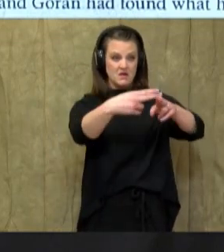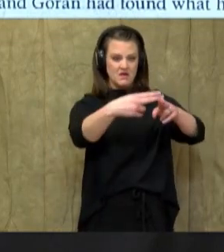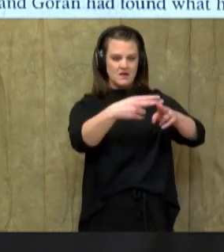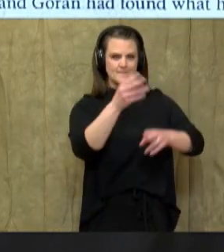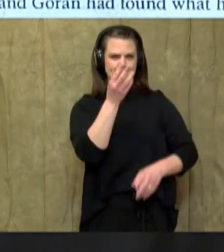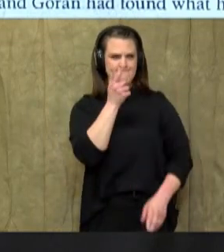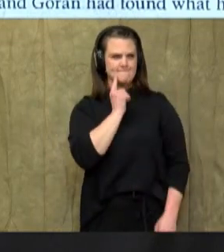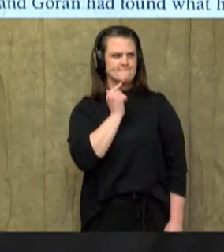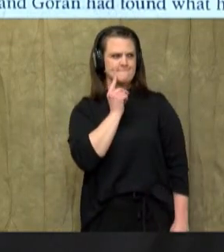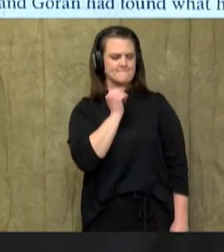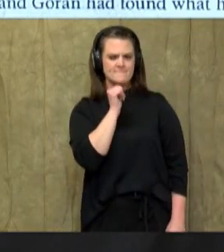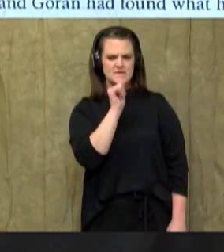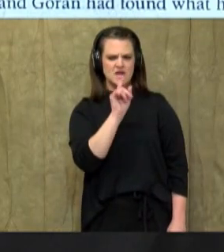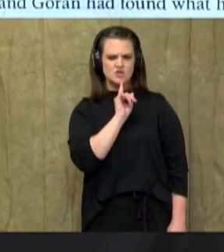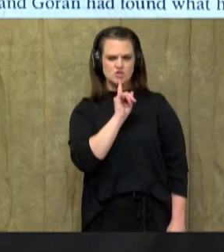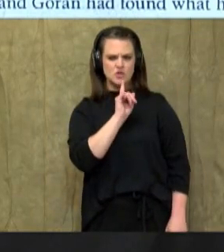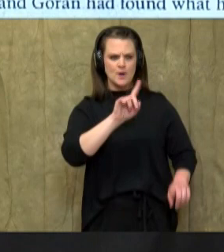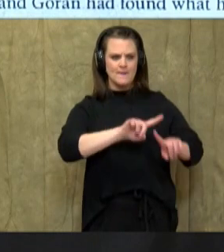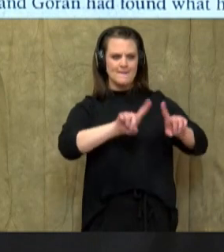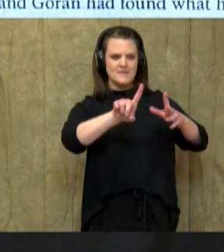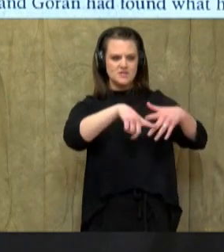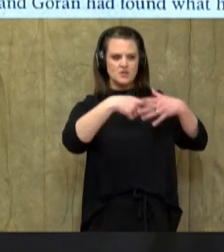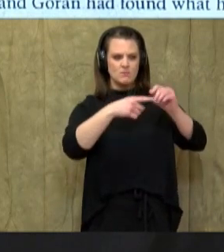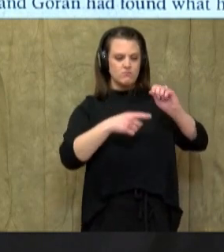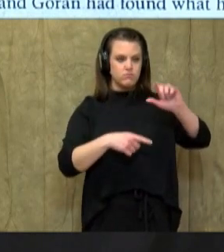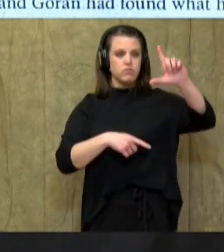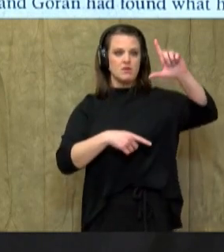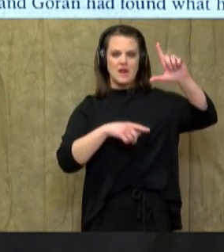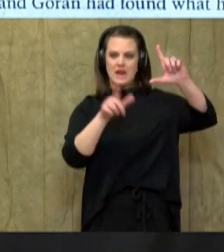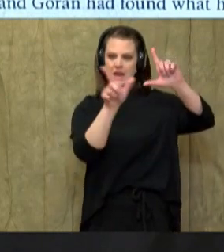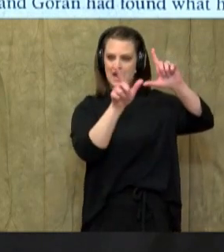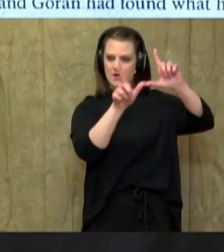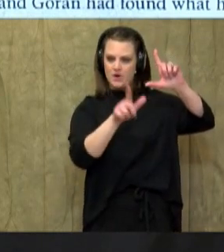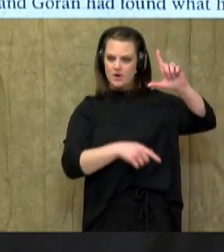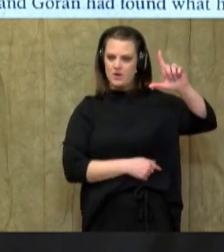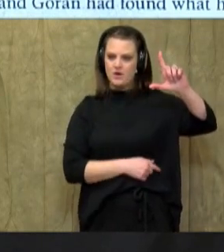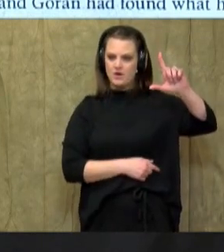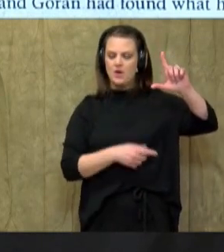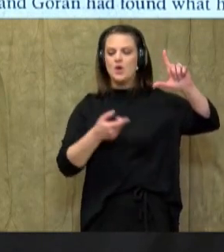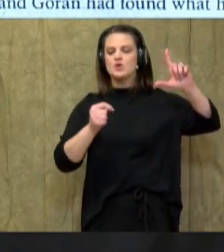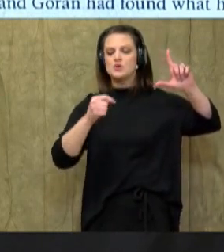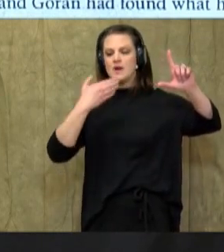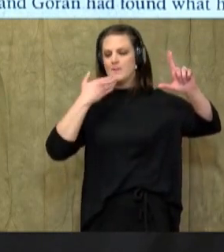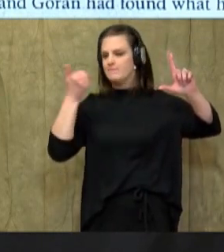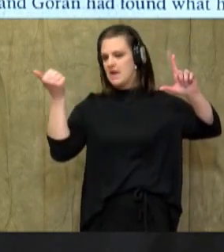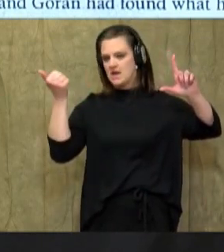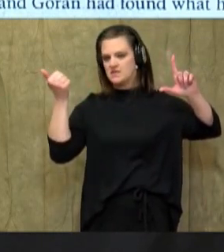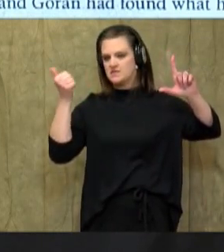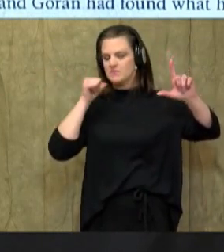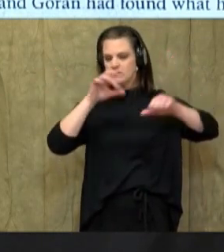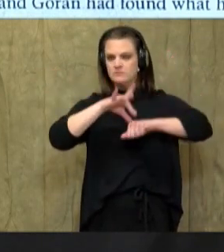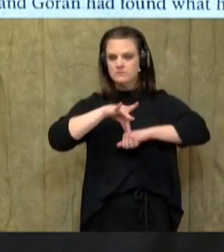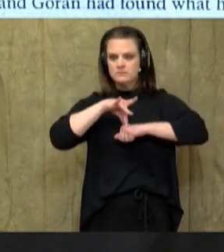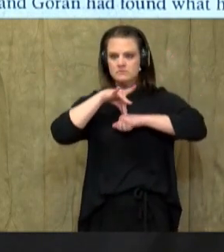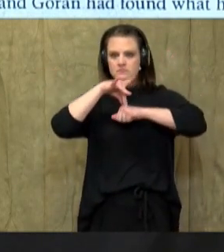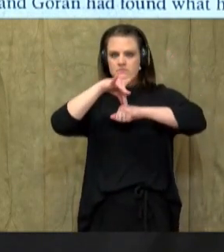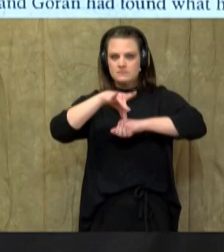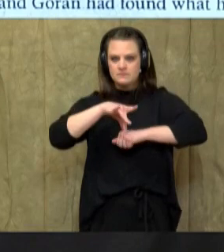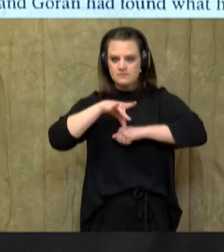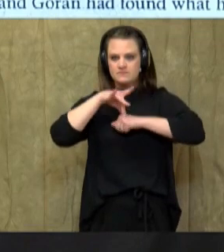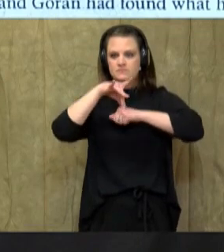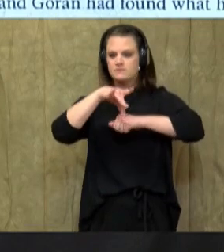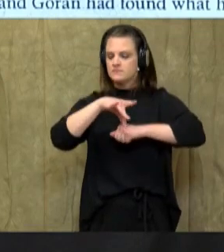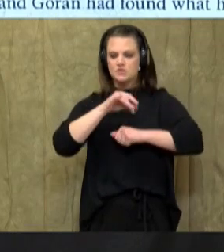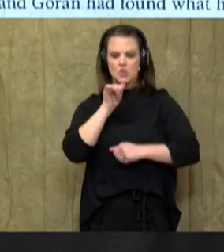for sure and it begins with a capital letter, please remember to try your very best, but don't get too bogged down into